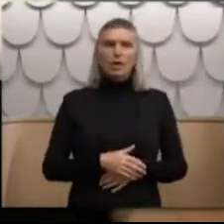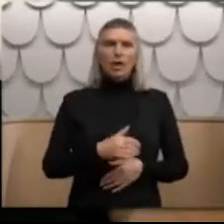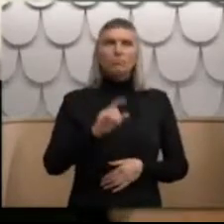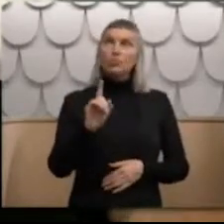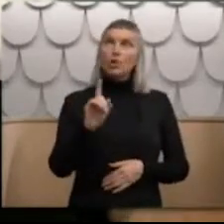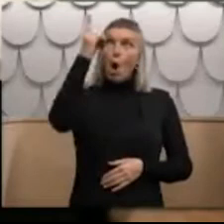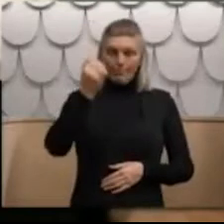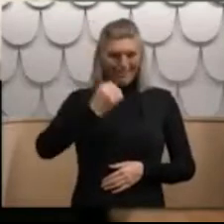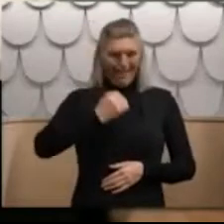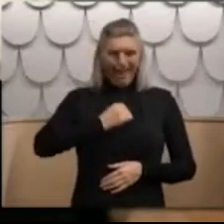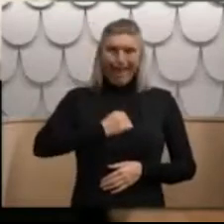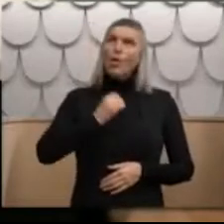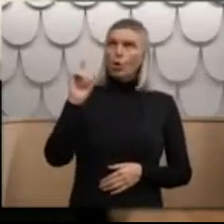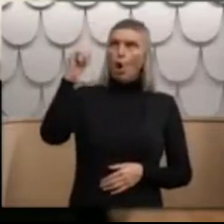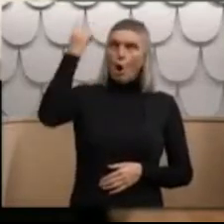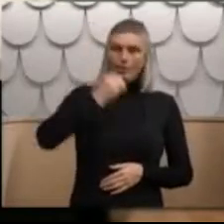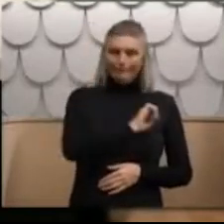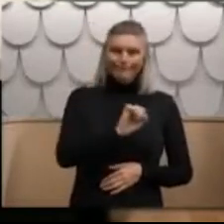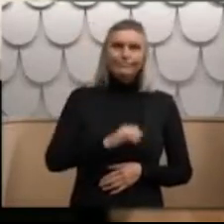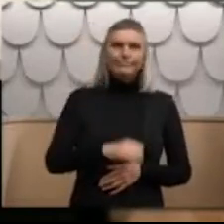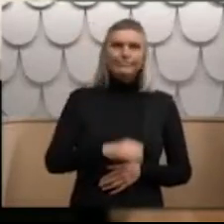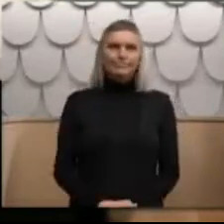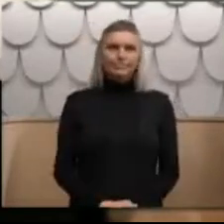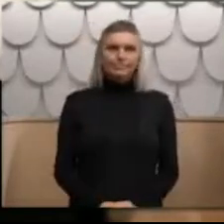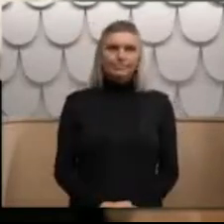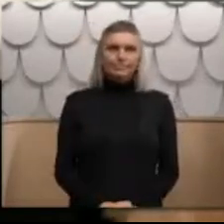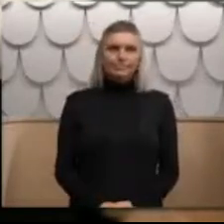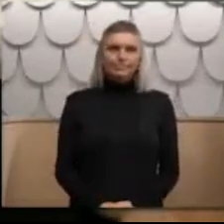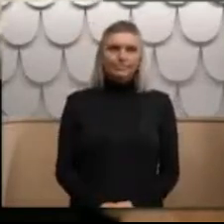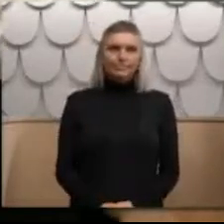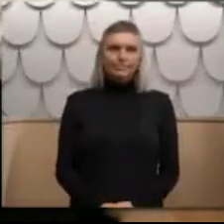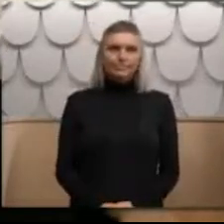Our God. Mm. Yeah, and name means a lot to me.